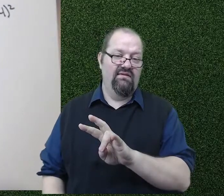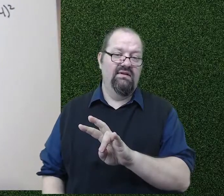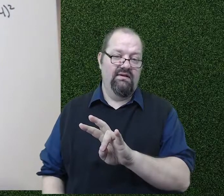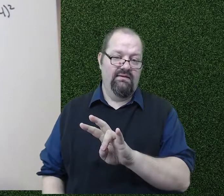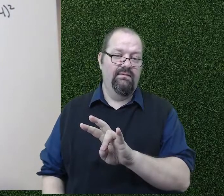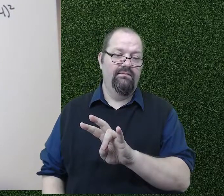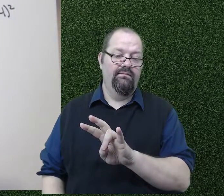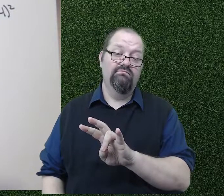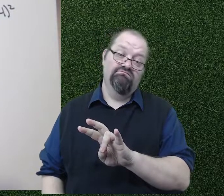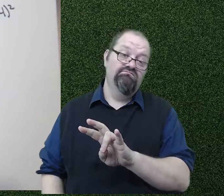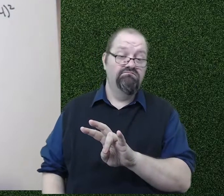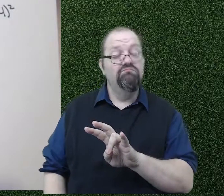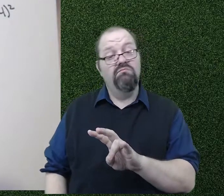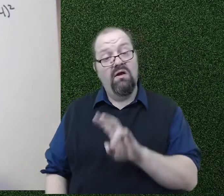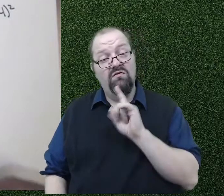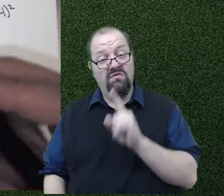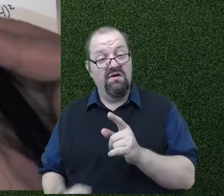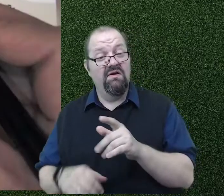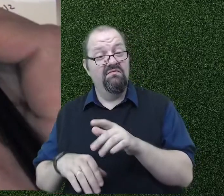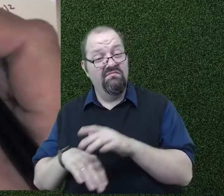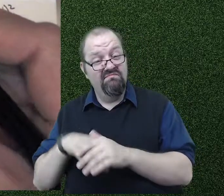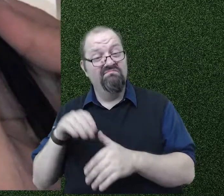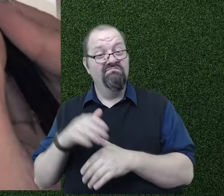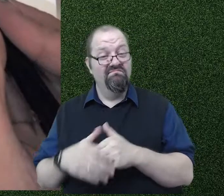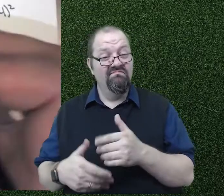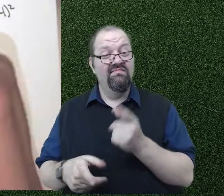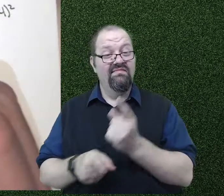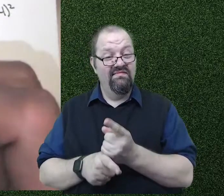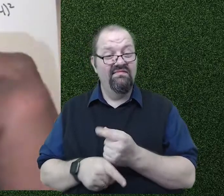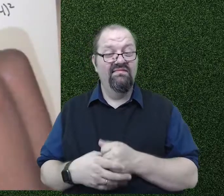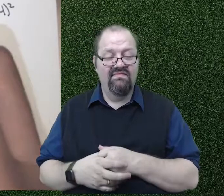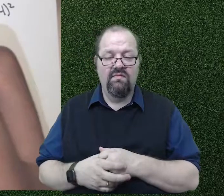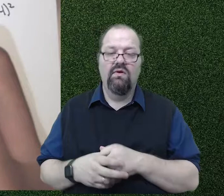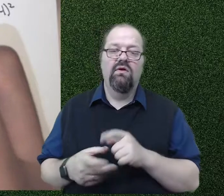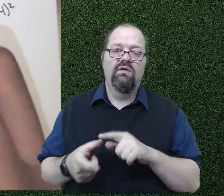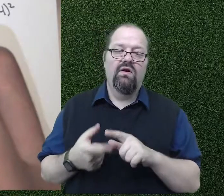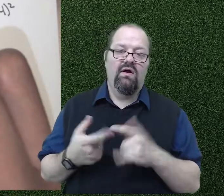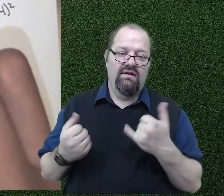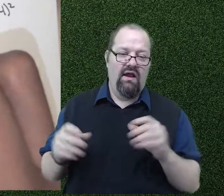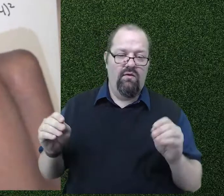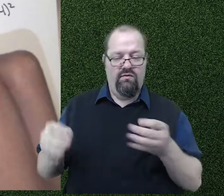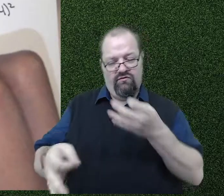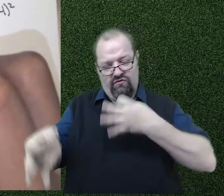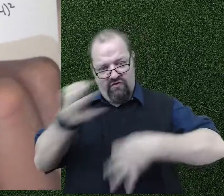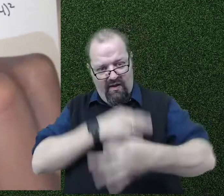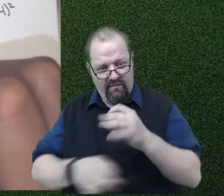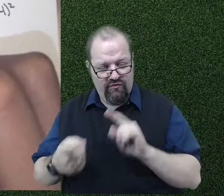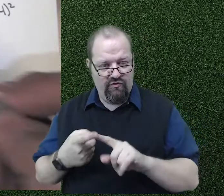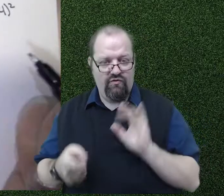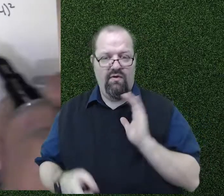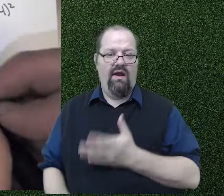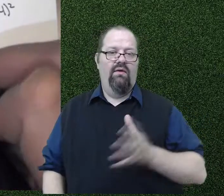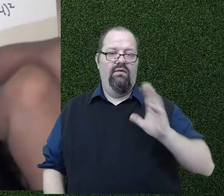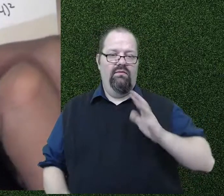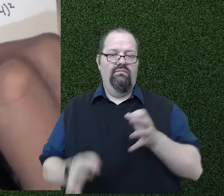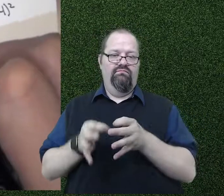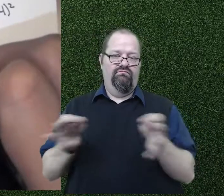It's actually very convenient. Okay, so now I'm going to substitute those into the projection of u onto v.